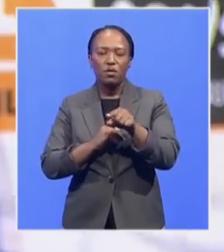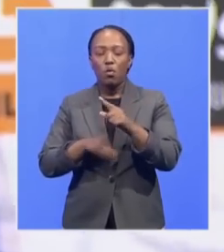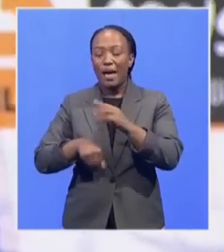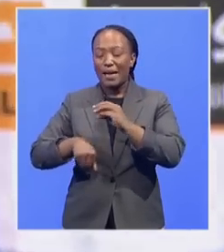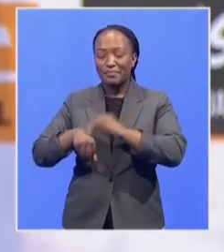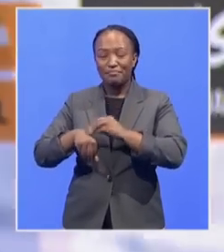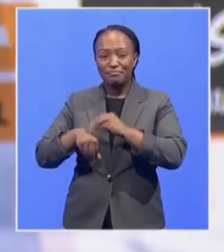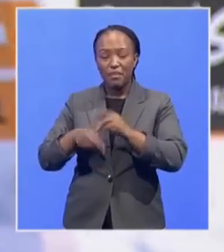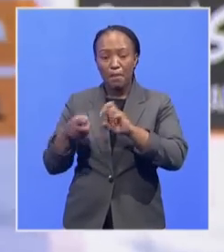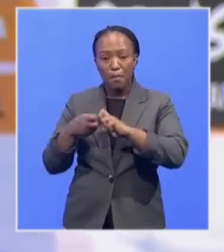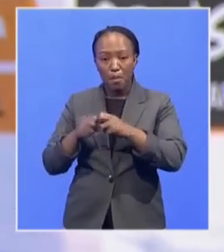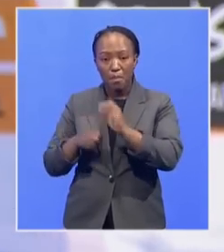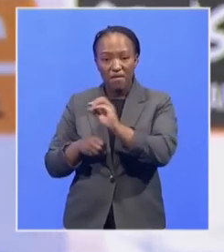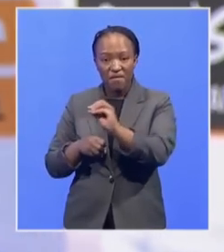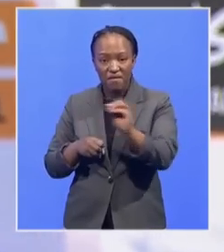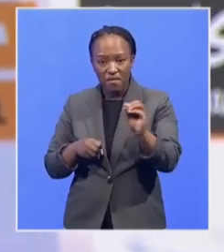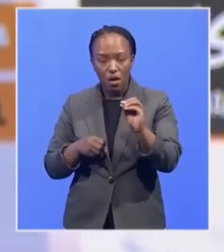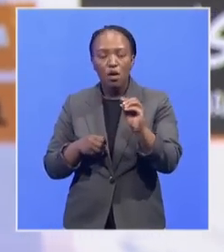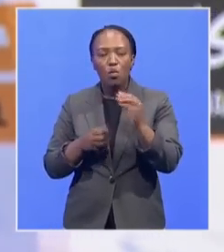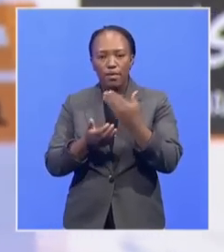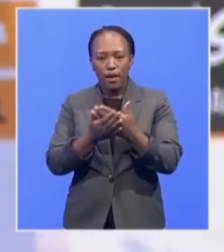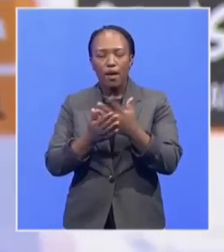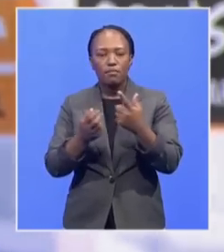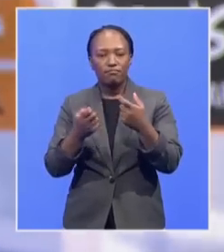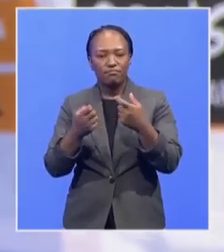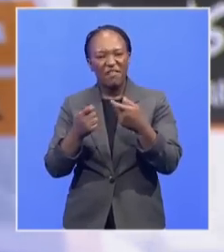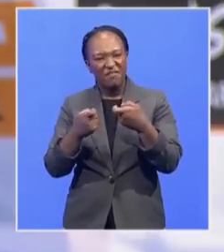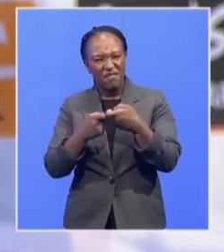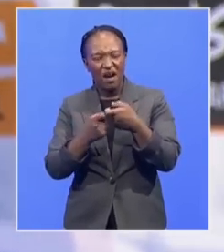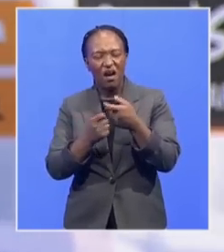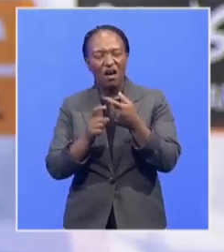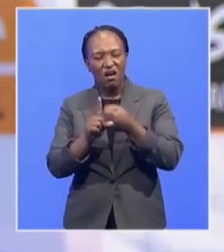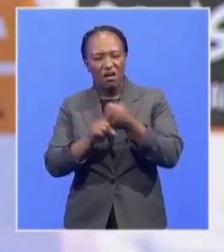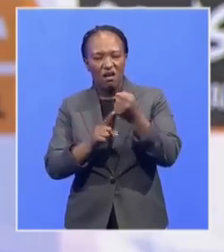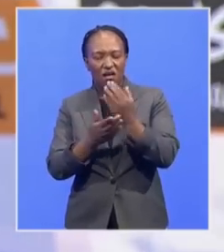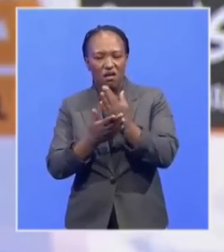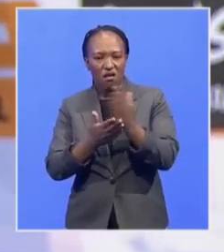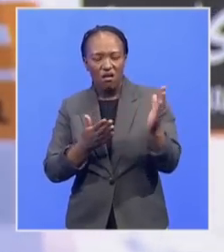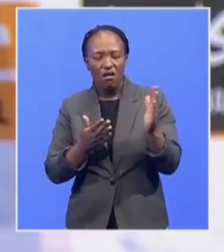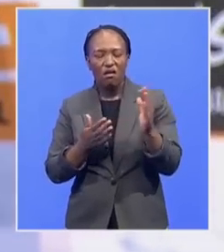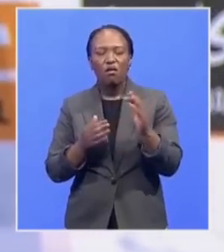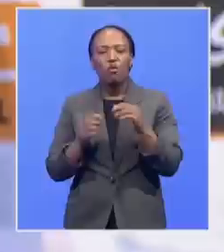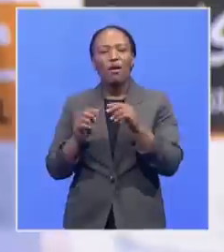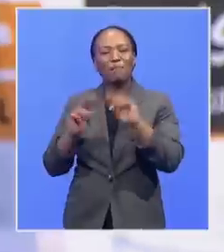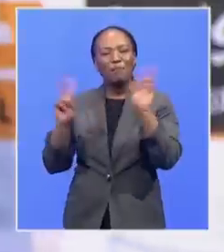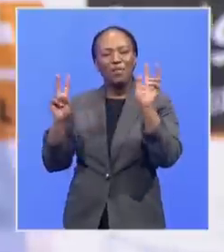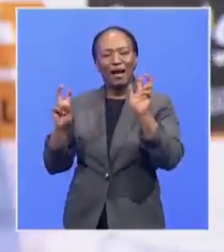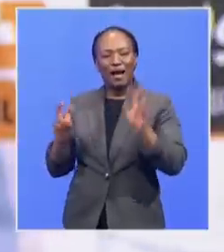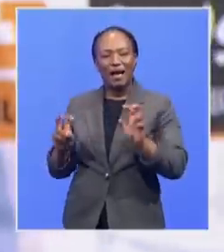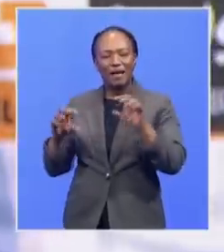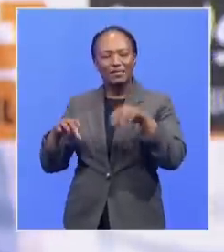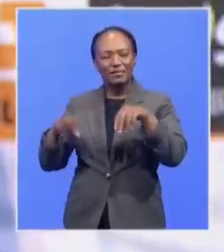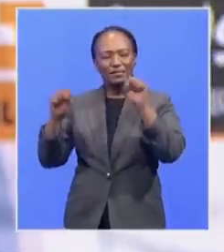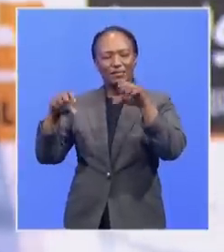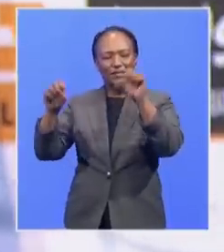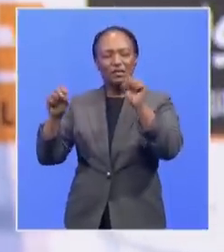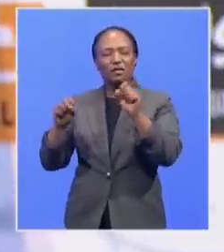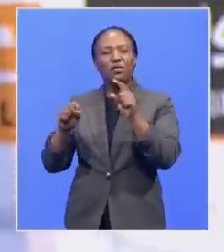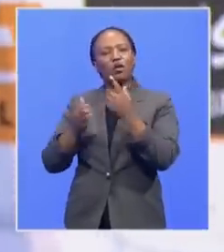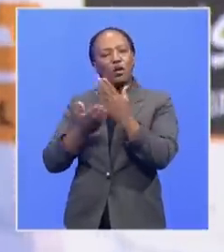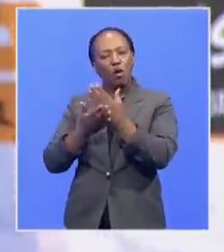mathateng a re le mo go ona gore motlakase load shedding e fele re khone wa